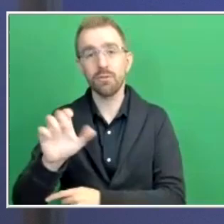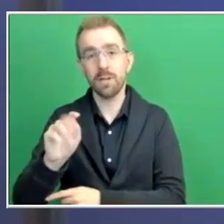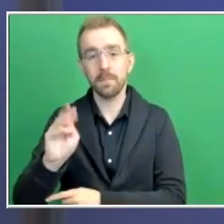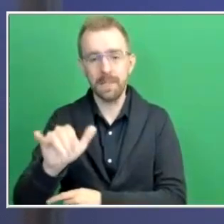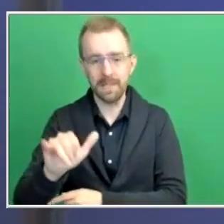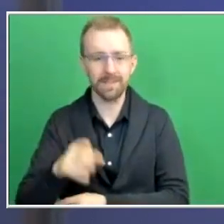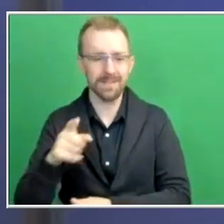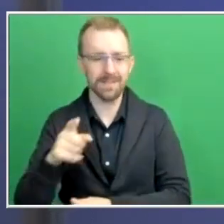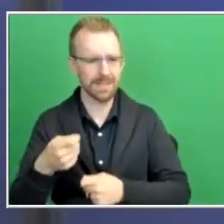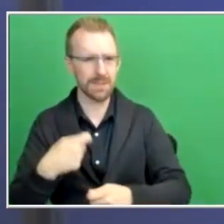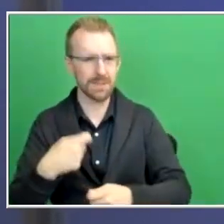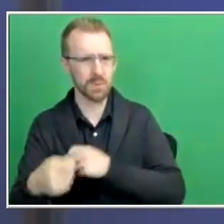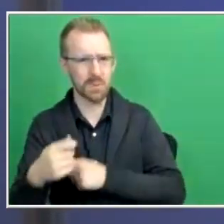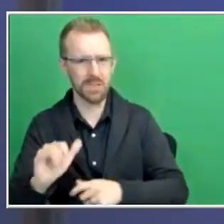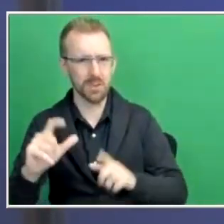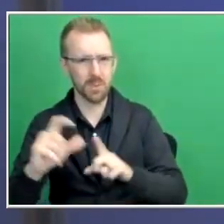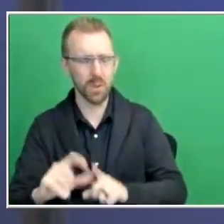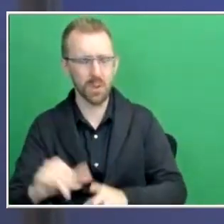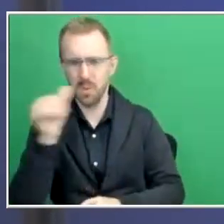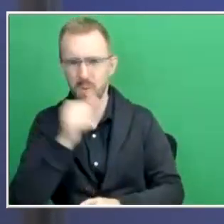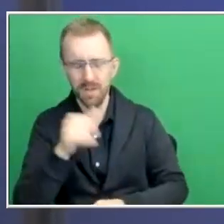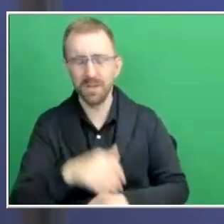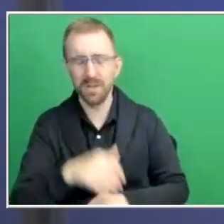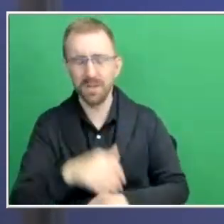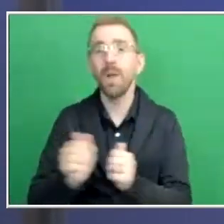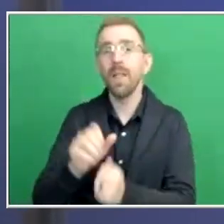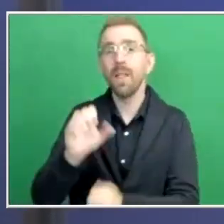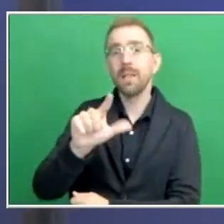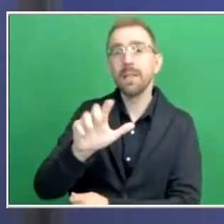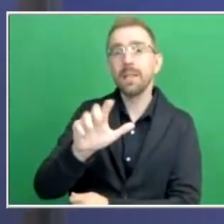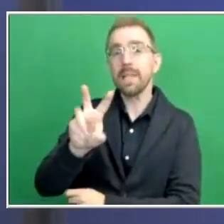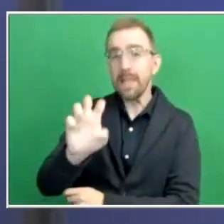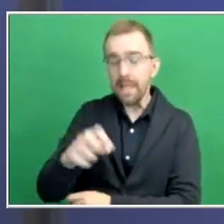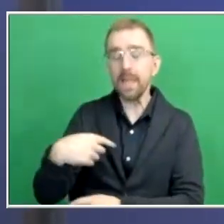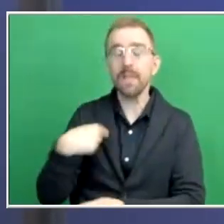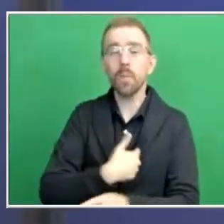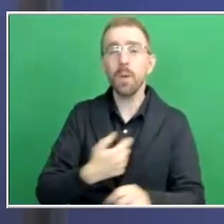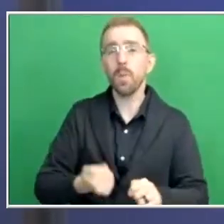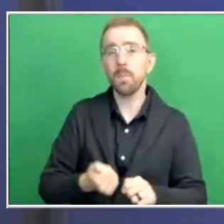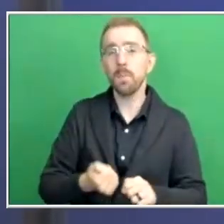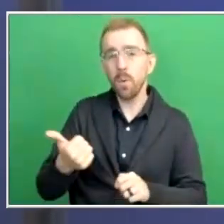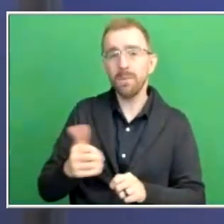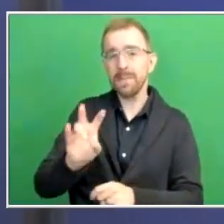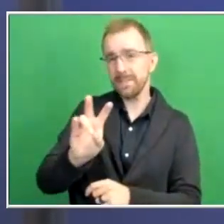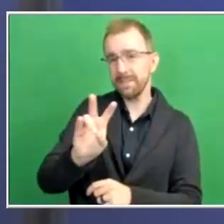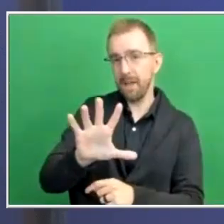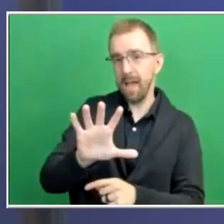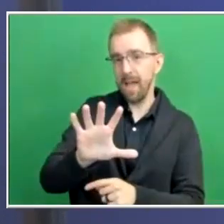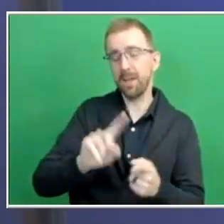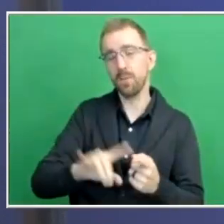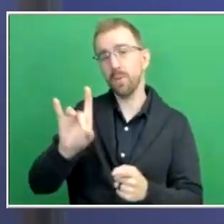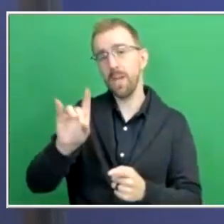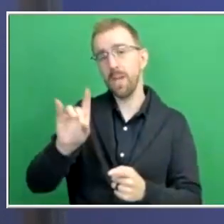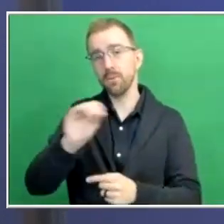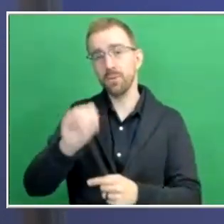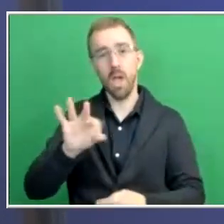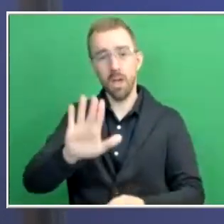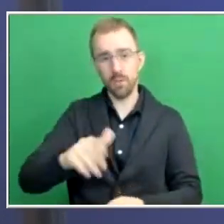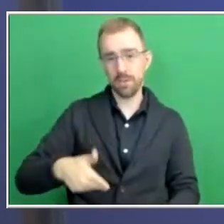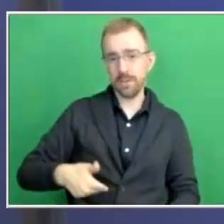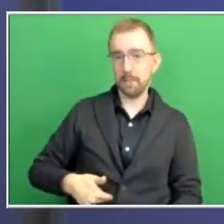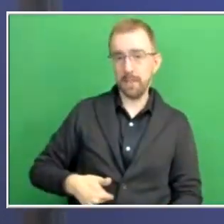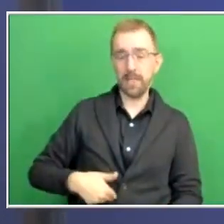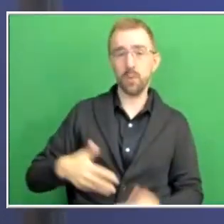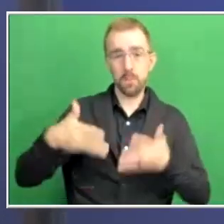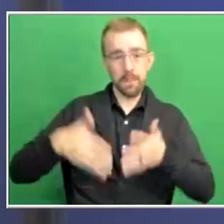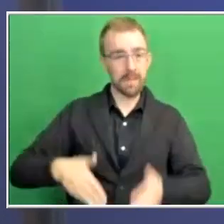That's interesting. With the sleeve gastrectomy, we essentially remove approximately 75 to 80% of the stomach, so the remaining stomach really